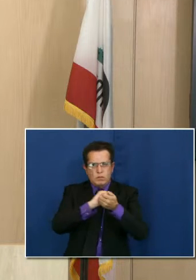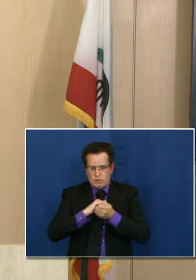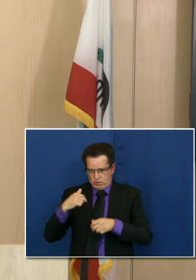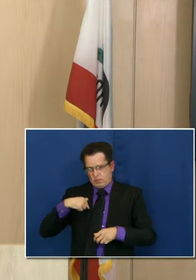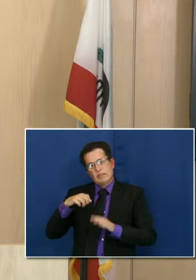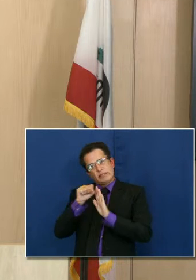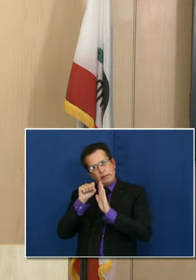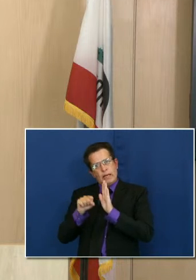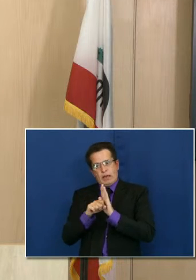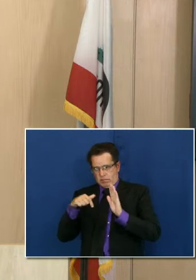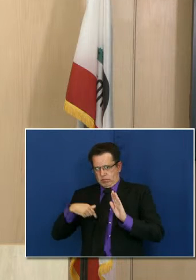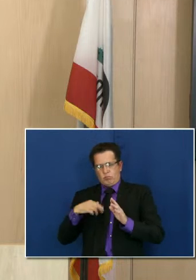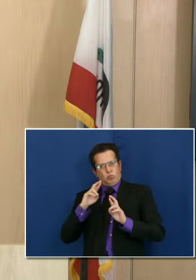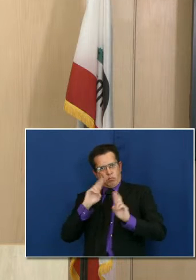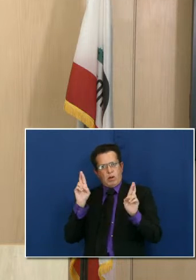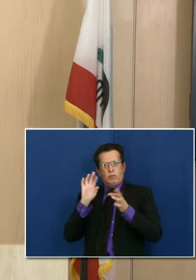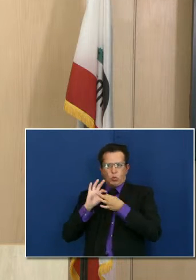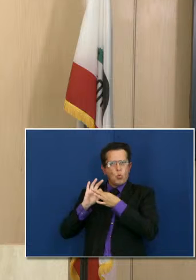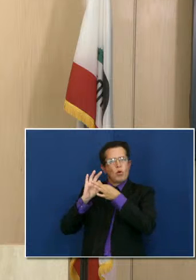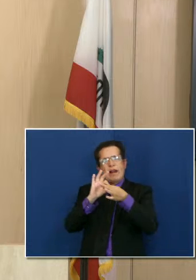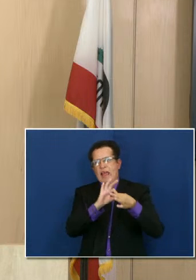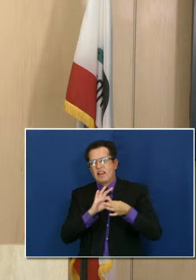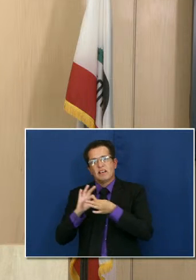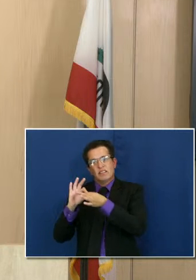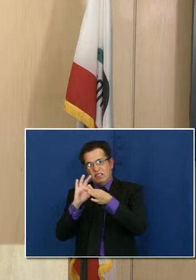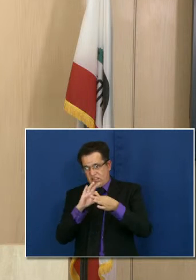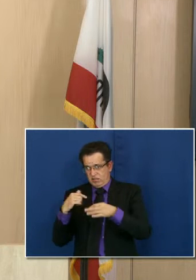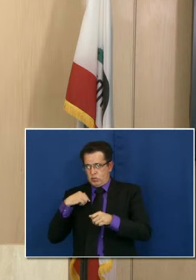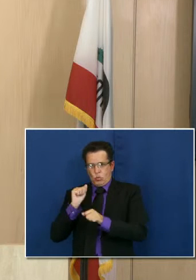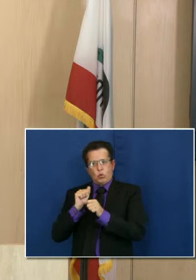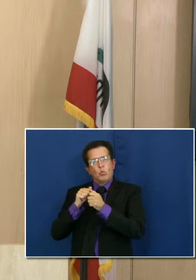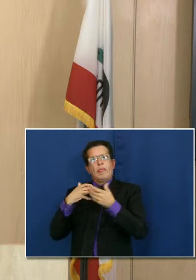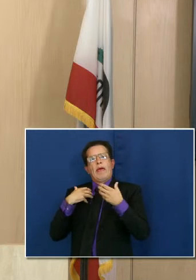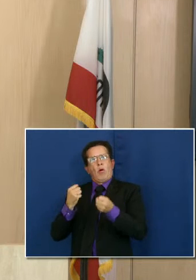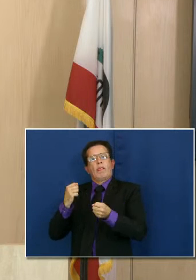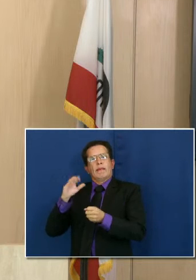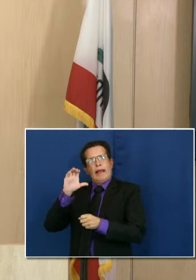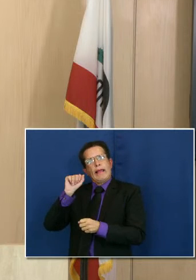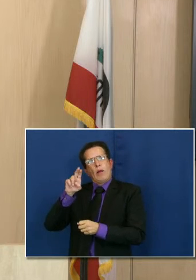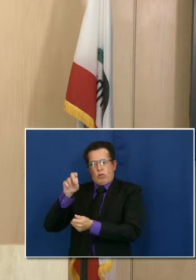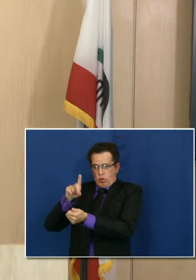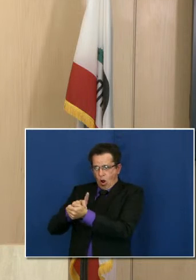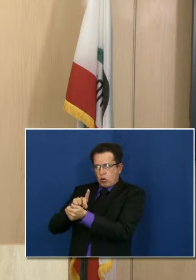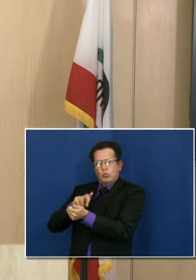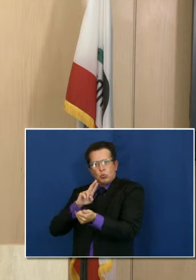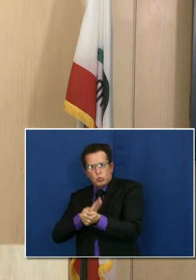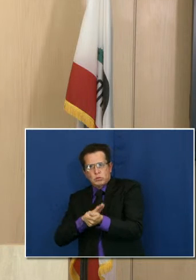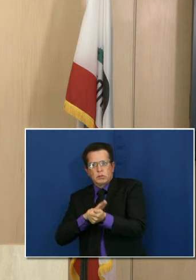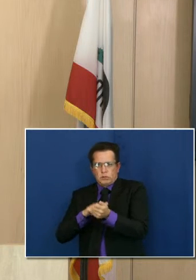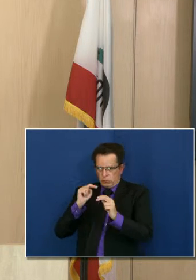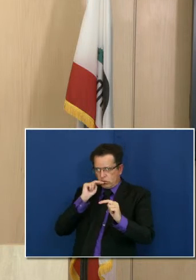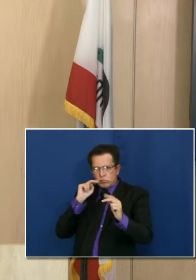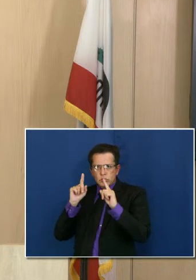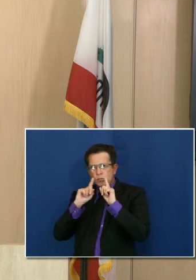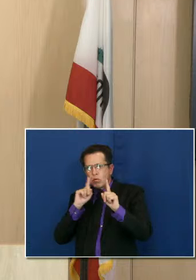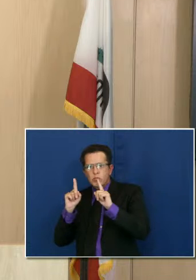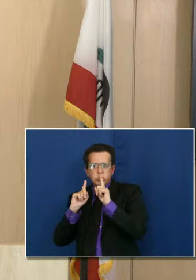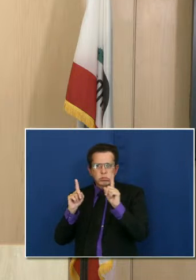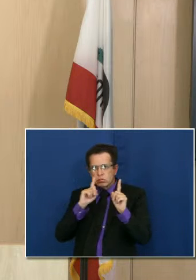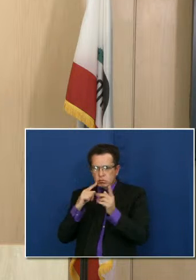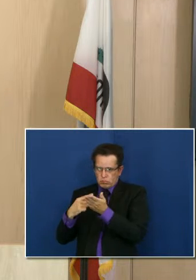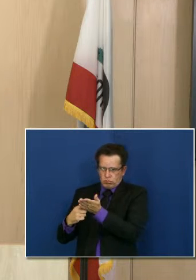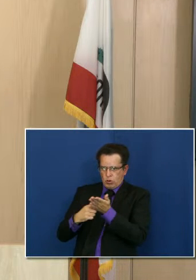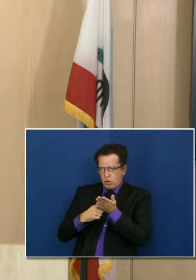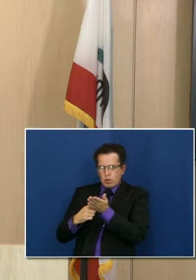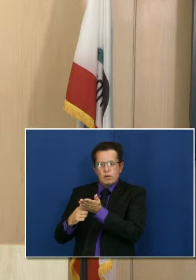working, planning, collaborating, coordinating, working with our health system partners, investing in infrastructure, whether they're